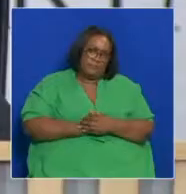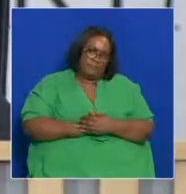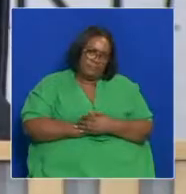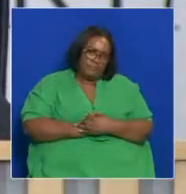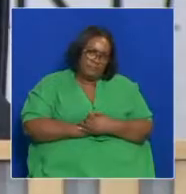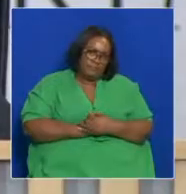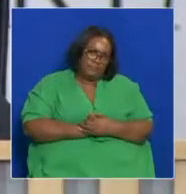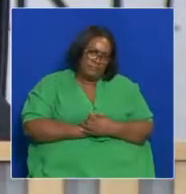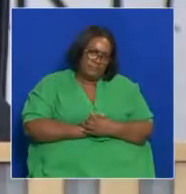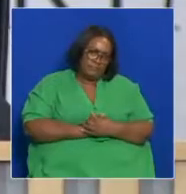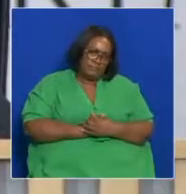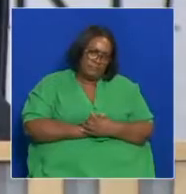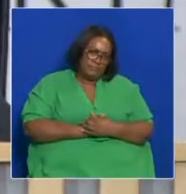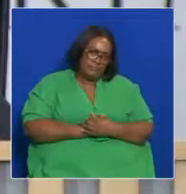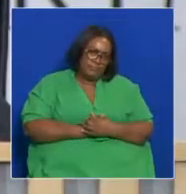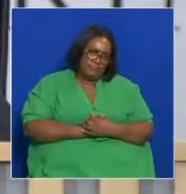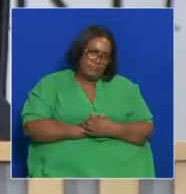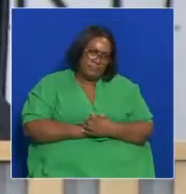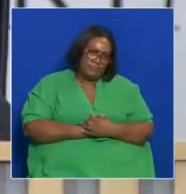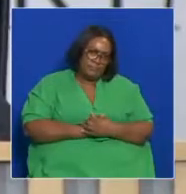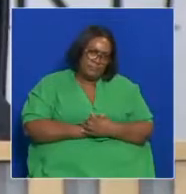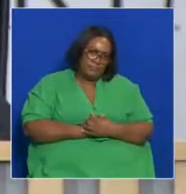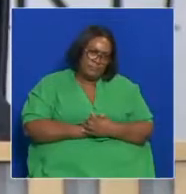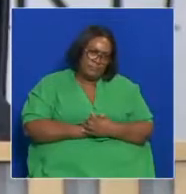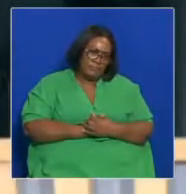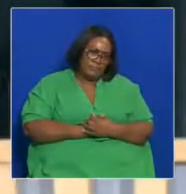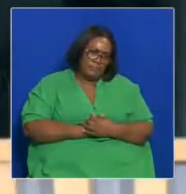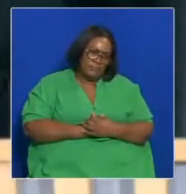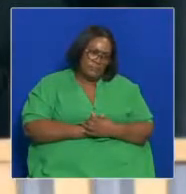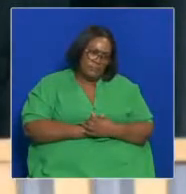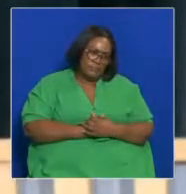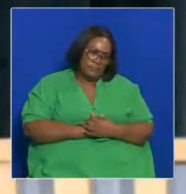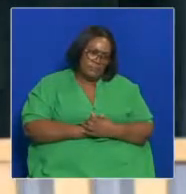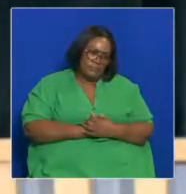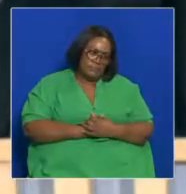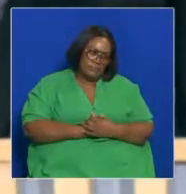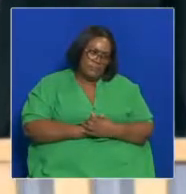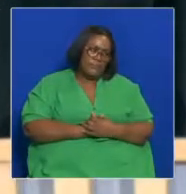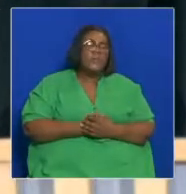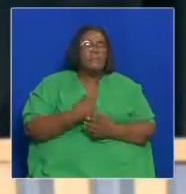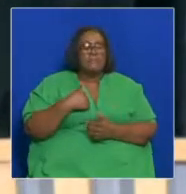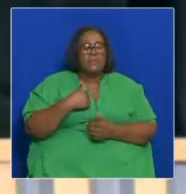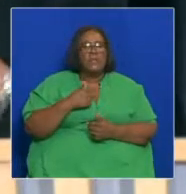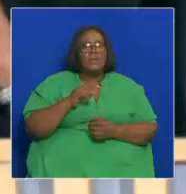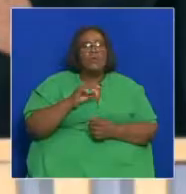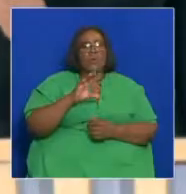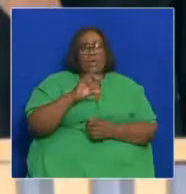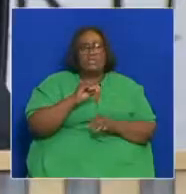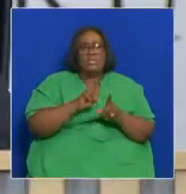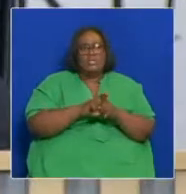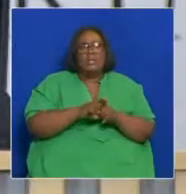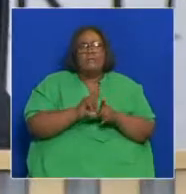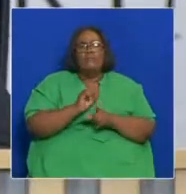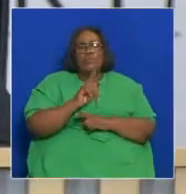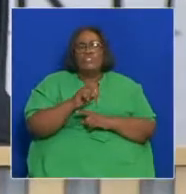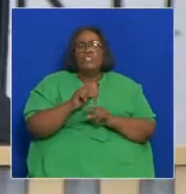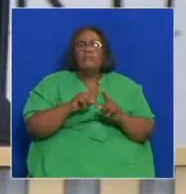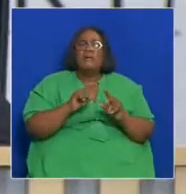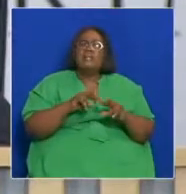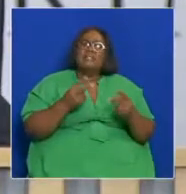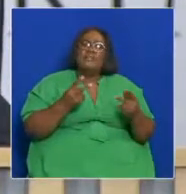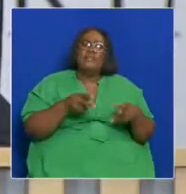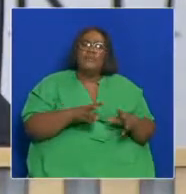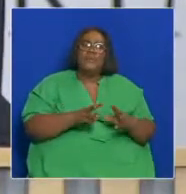I would have asked the same question in a different way, so I'm covered by the chair. Thank you. And then just